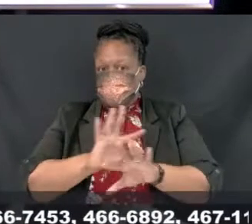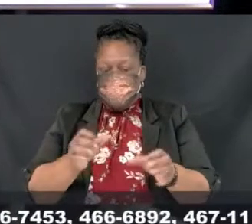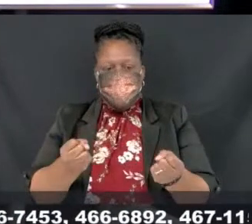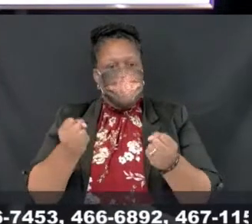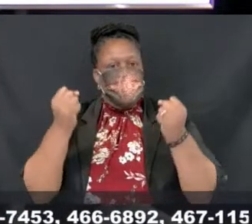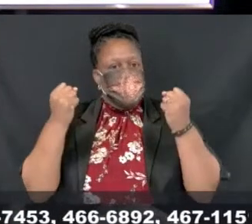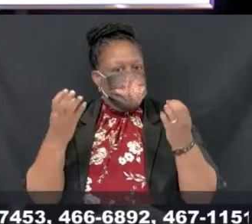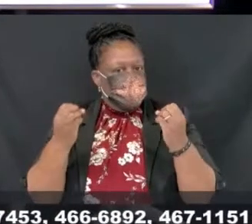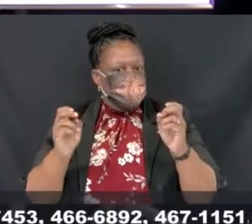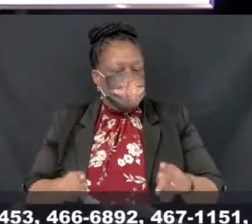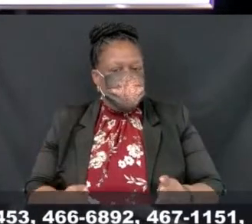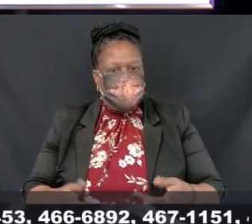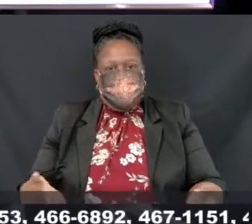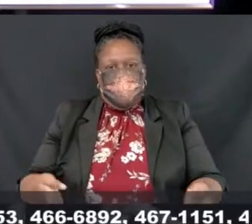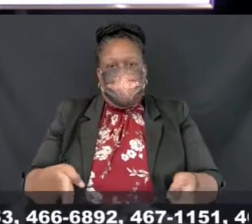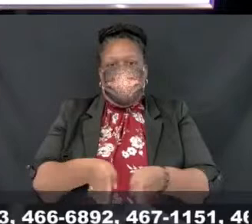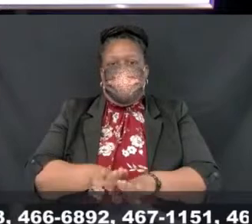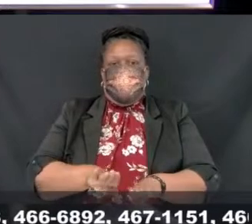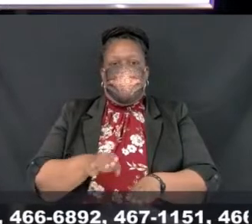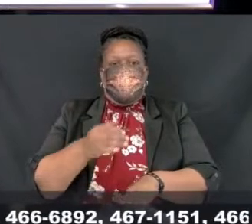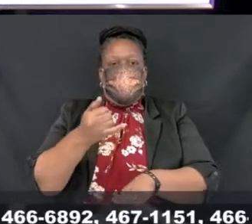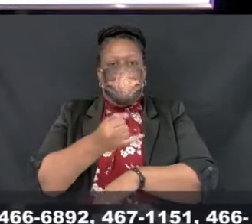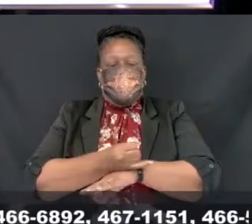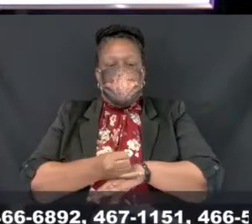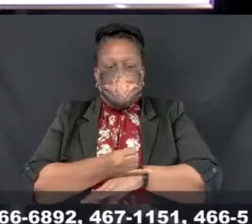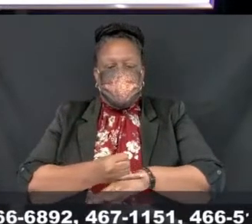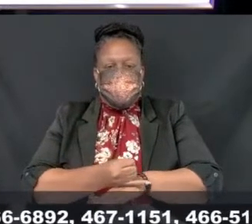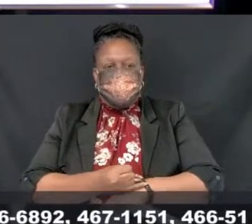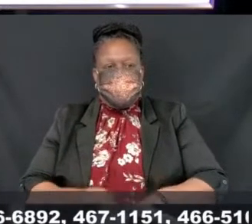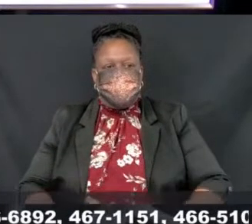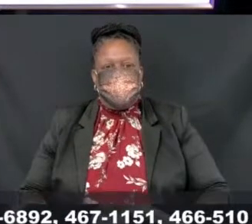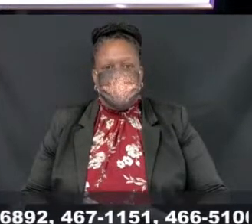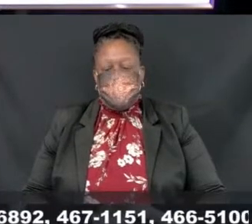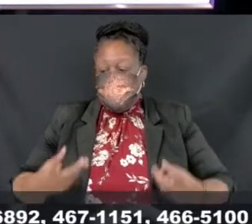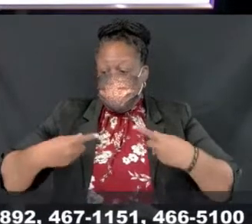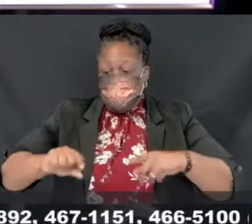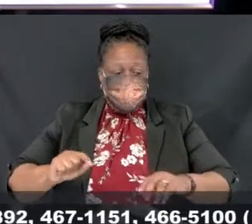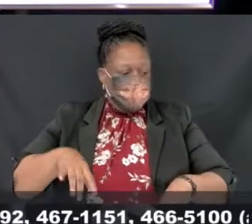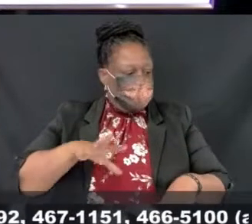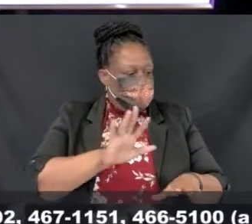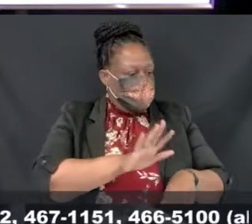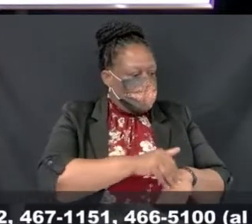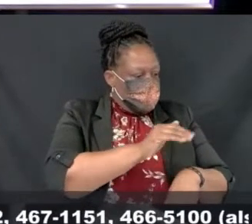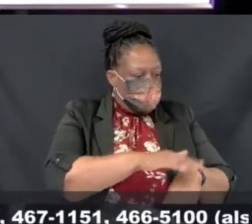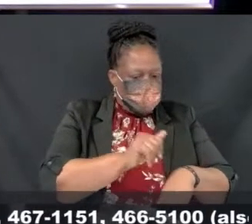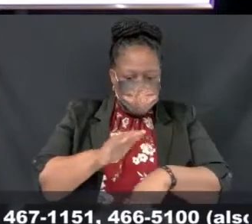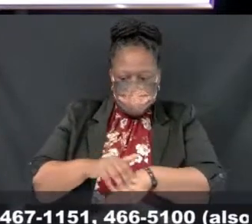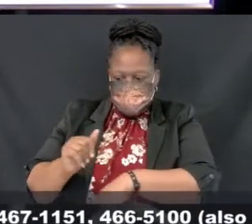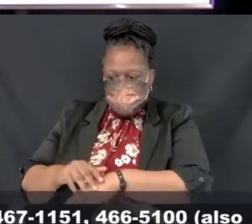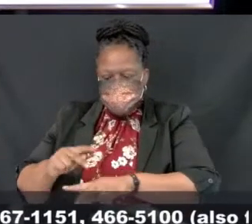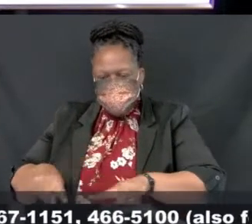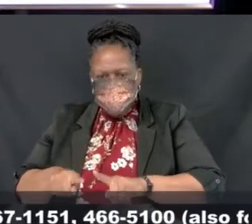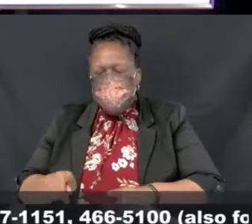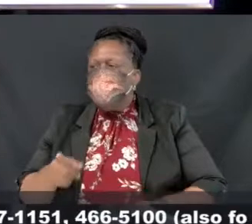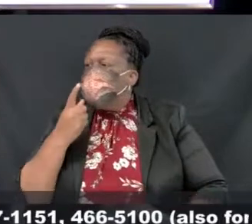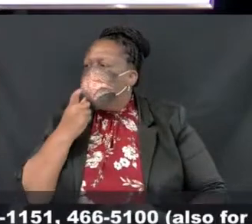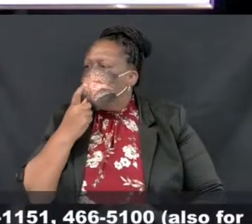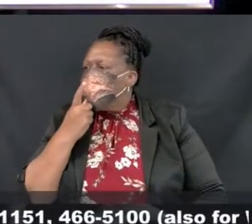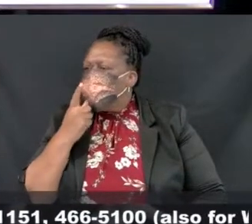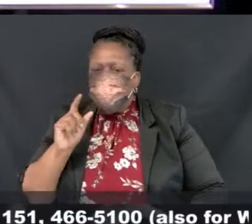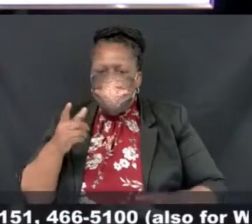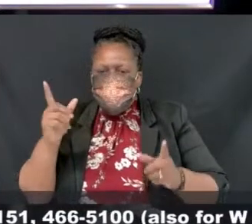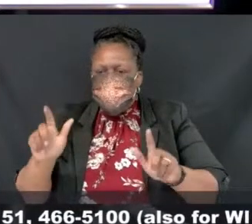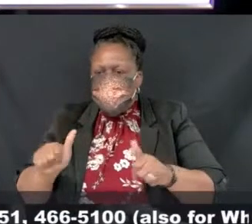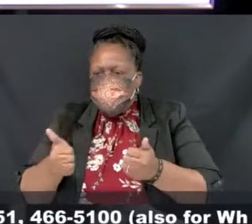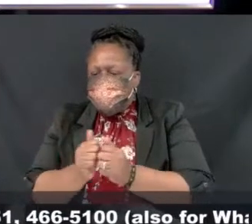death with our aggressive ring fencing contact tracing exercise, where we casted a wide web to identify all